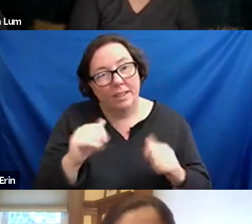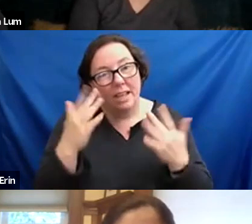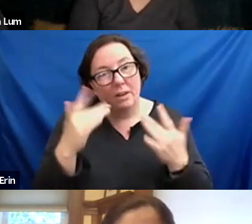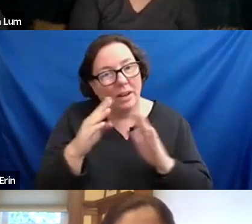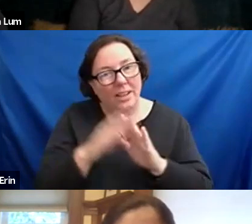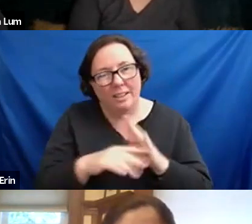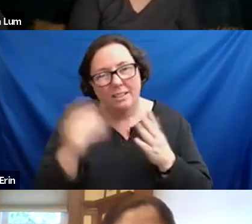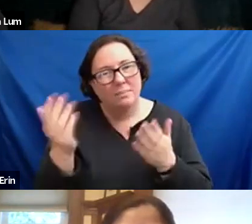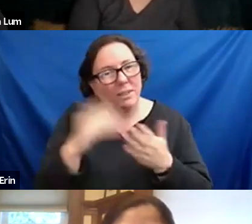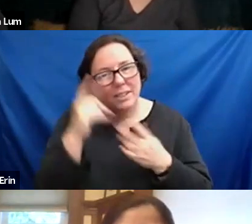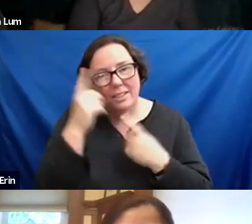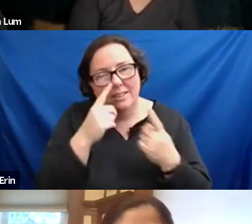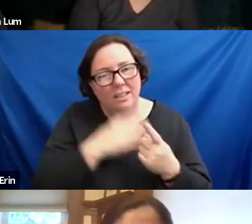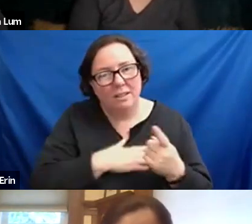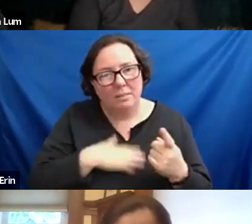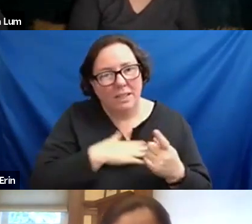be reconsidered?